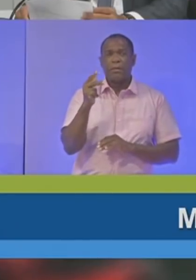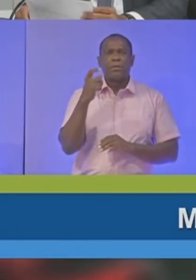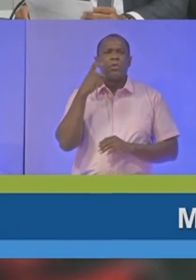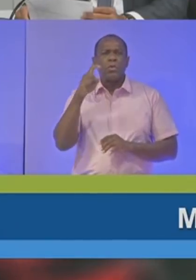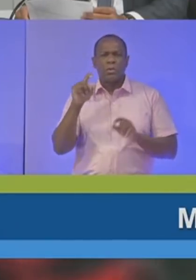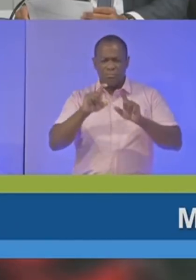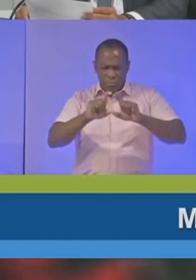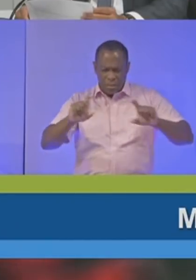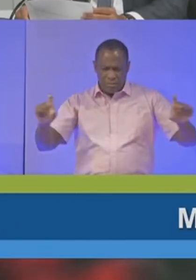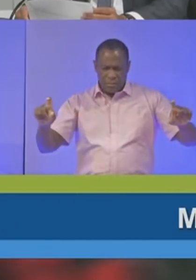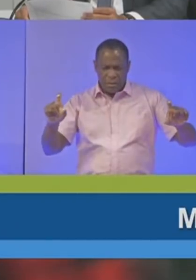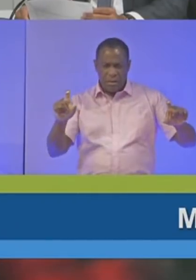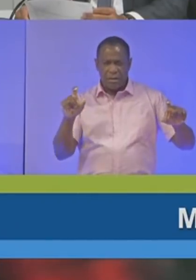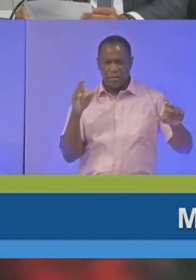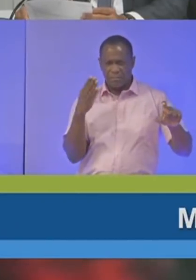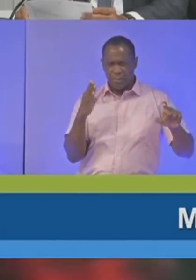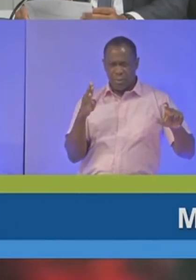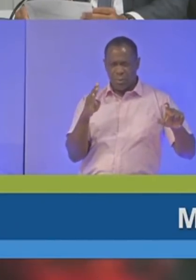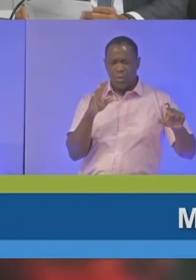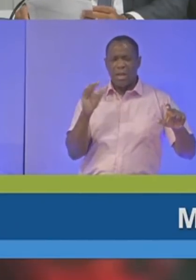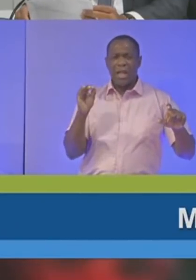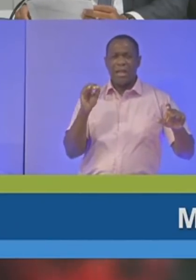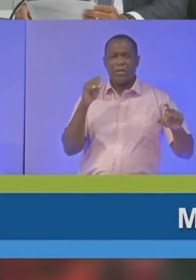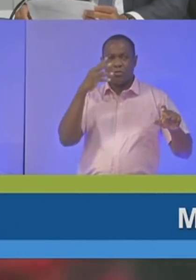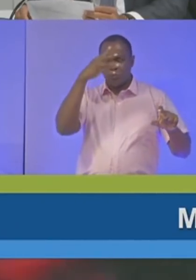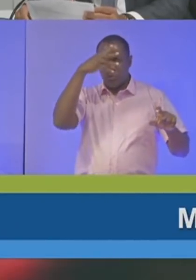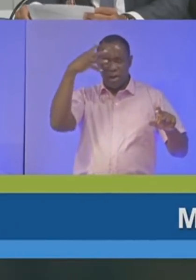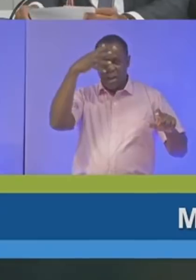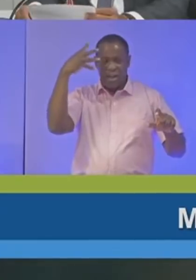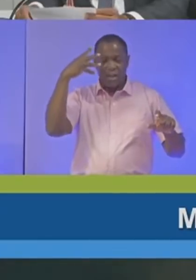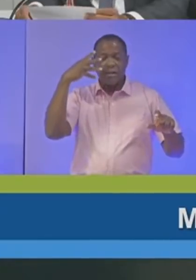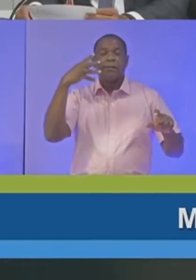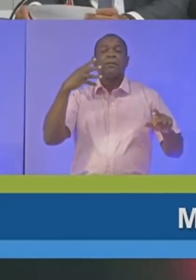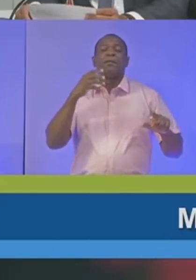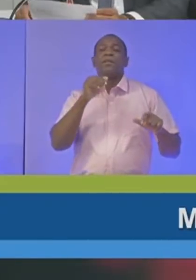portion, accounts for those who are not fully vaccinated,